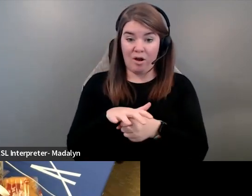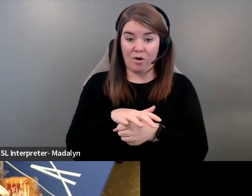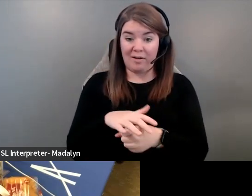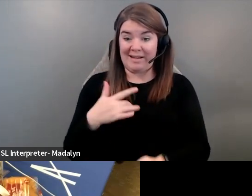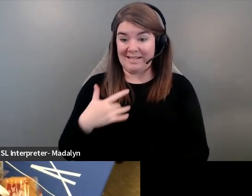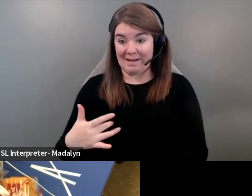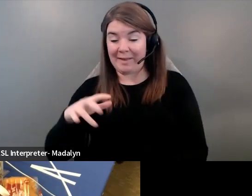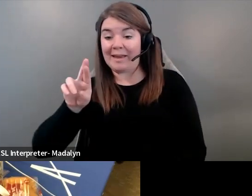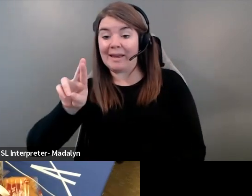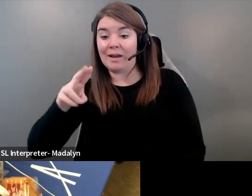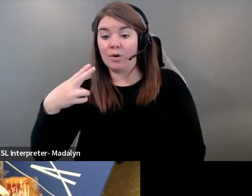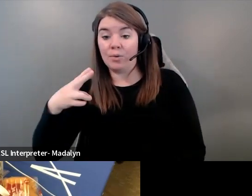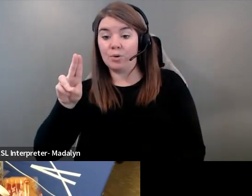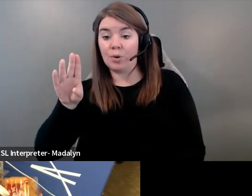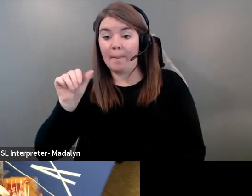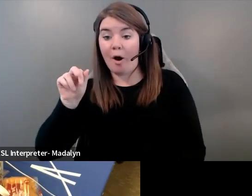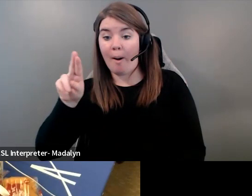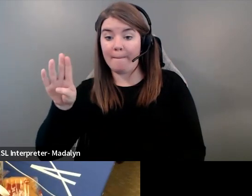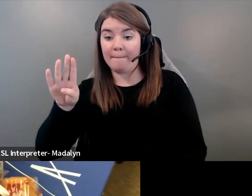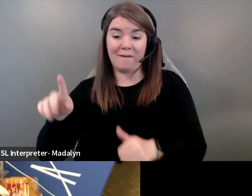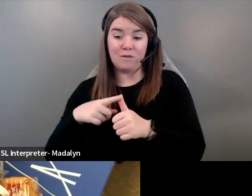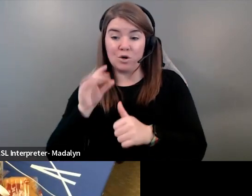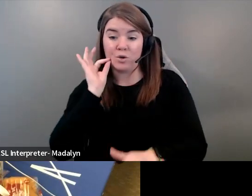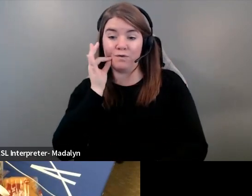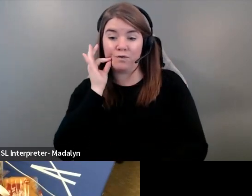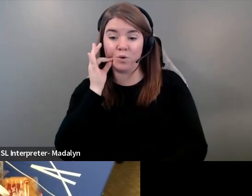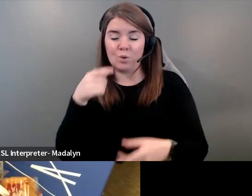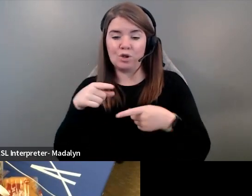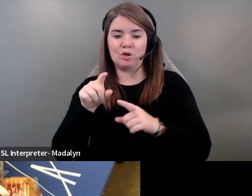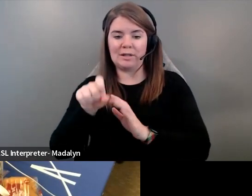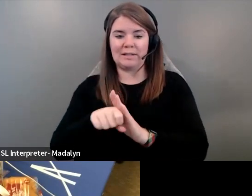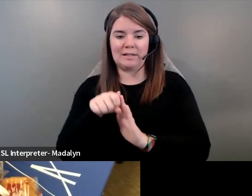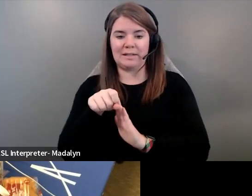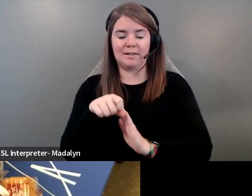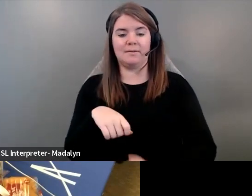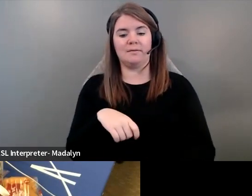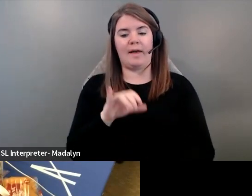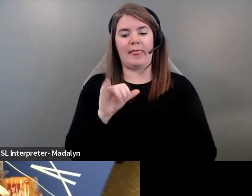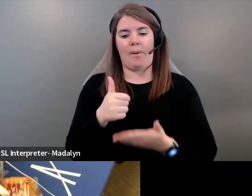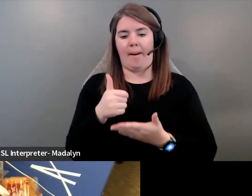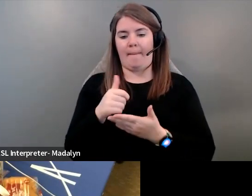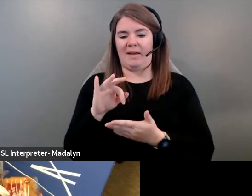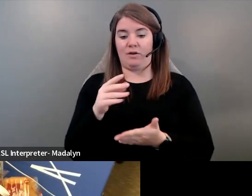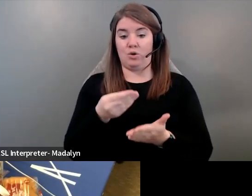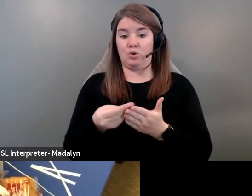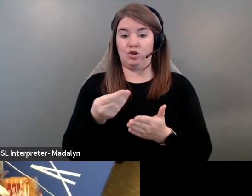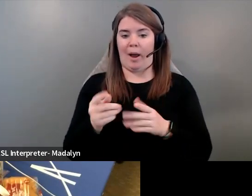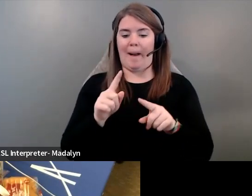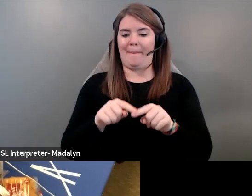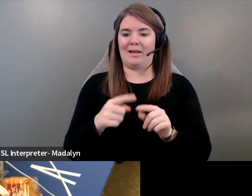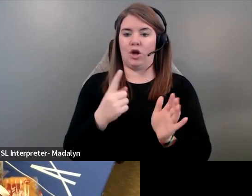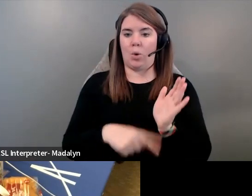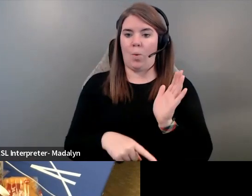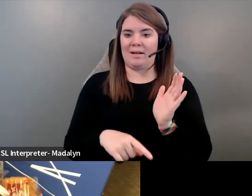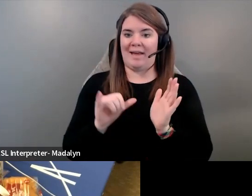the first fruit of the season when I was growing up. So that can really help if you're going to shop by what's in season. Another